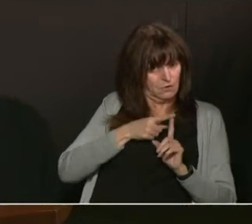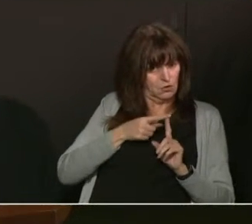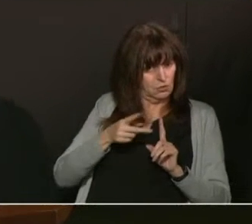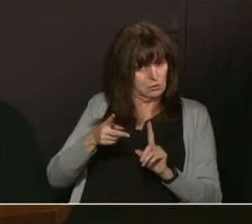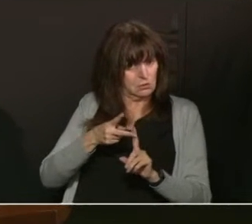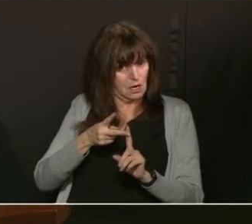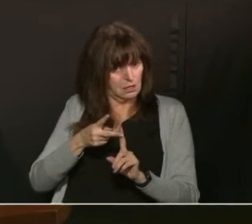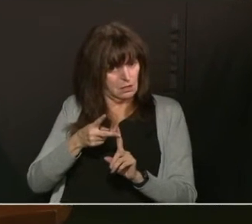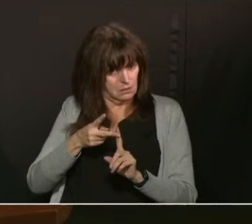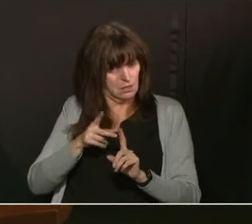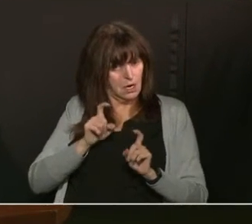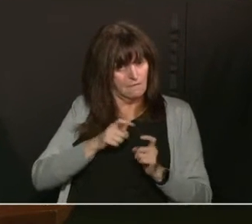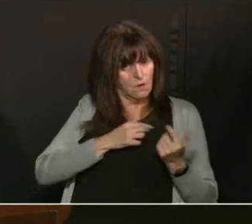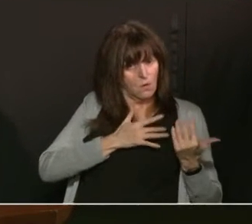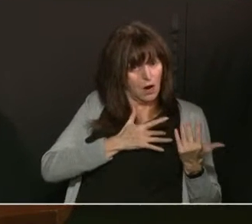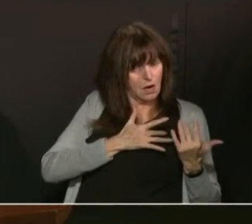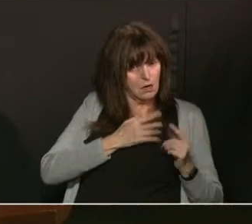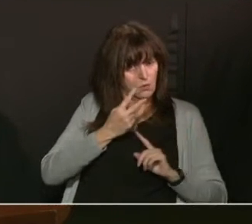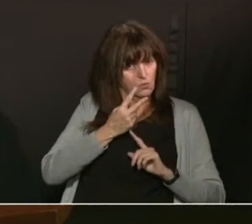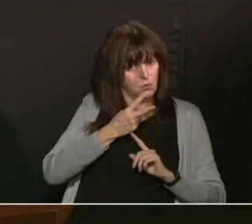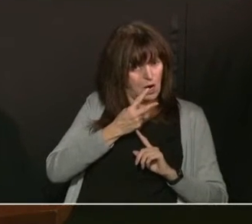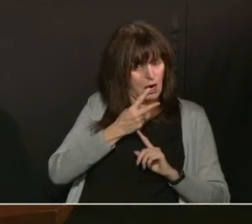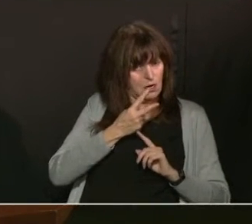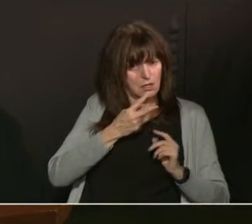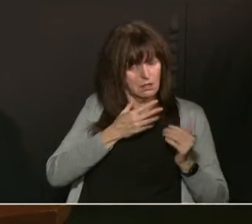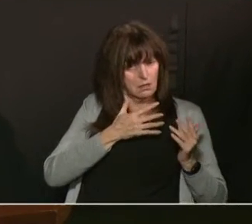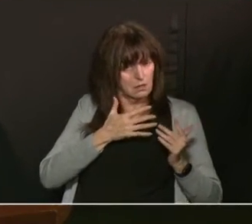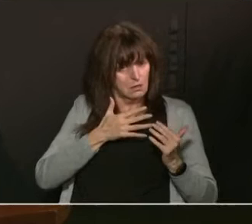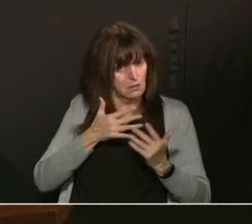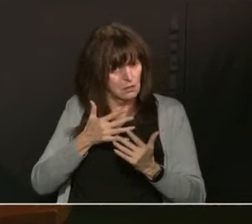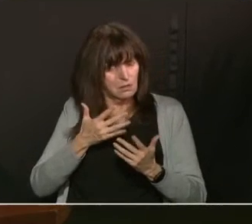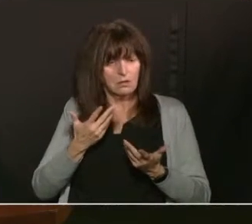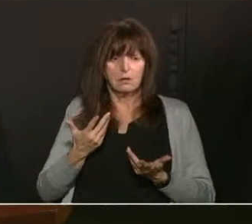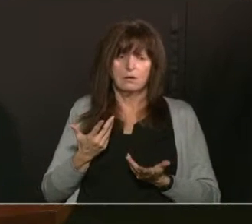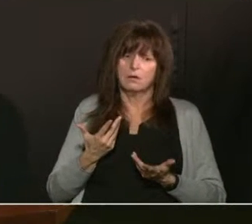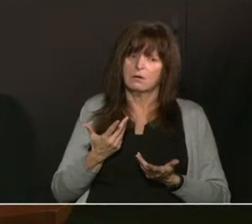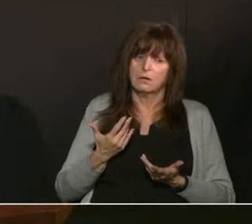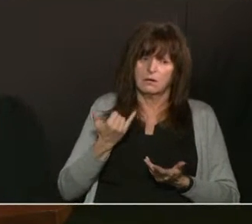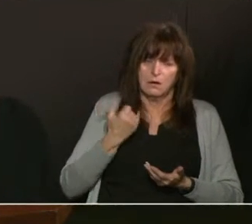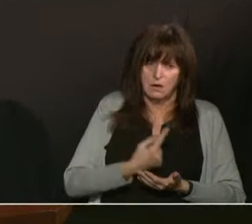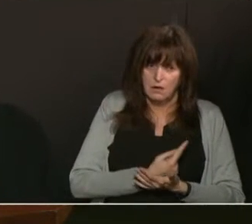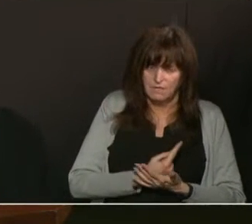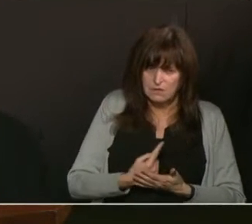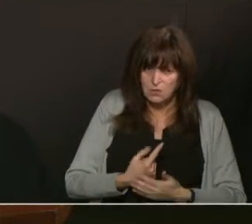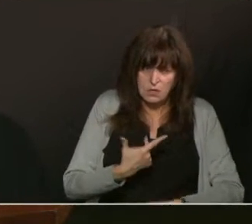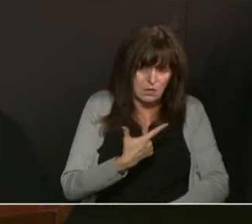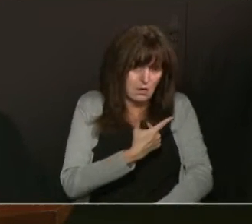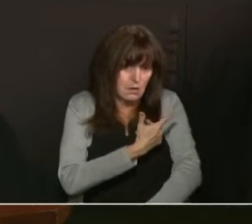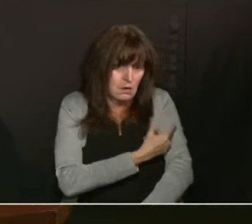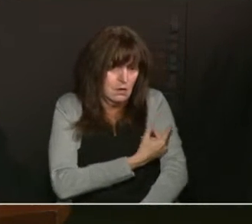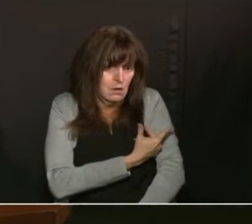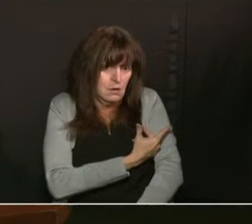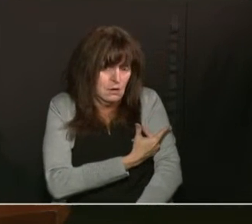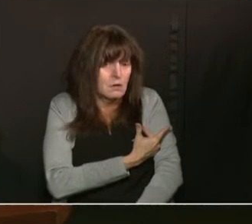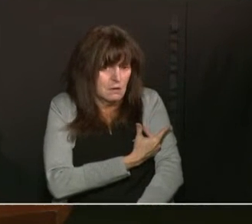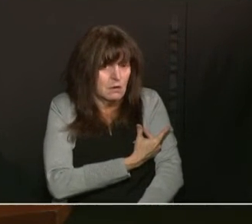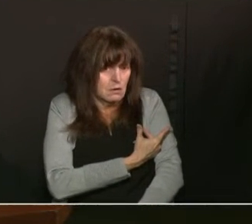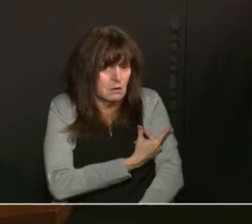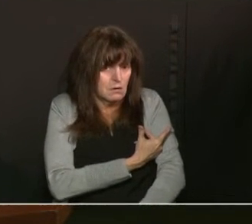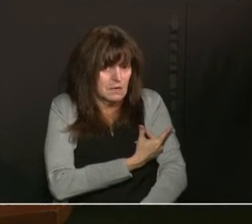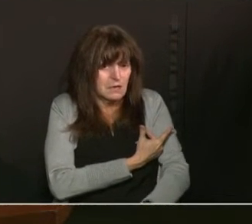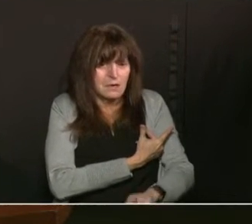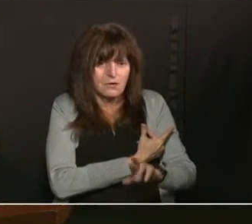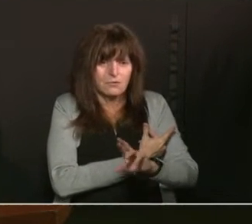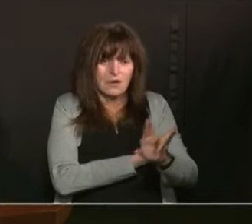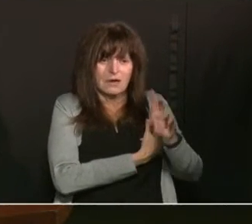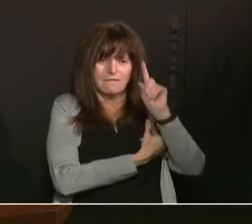wondering, especially for people getting third doses this week, if that means, they can be confident they have more immunity going into the holiday, or what